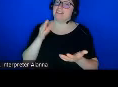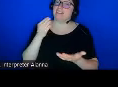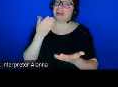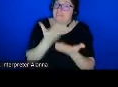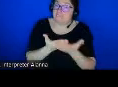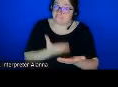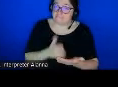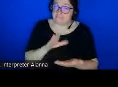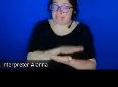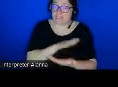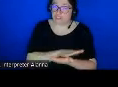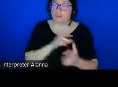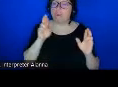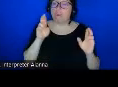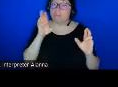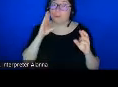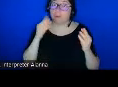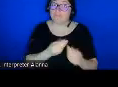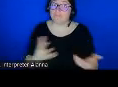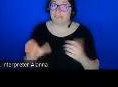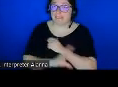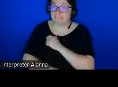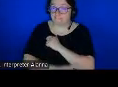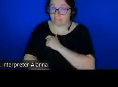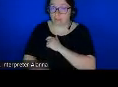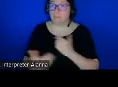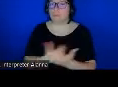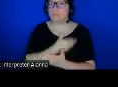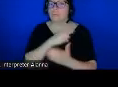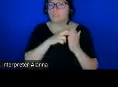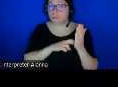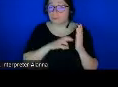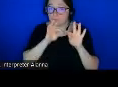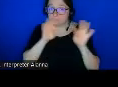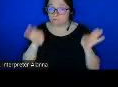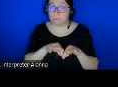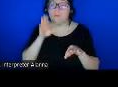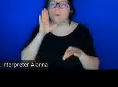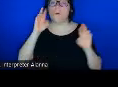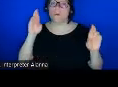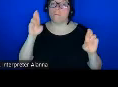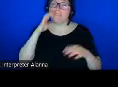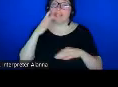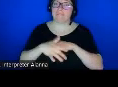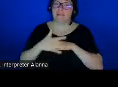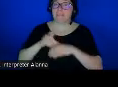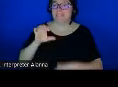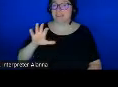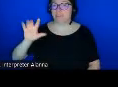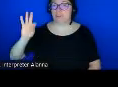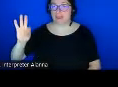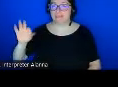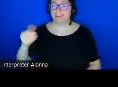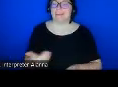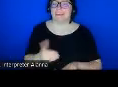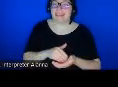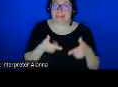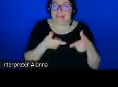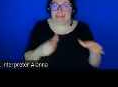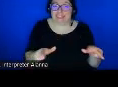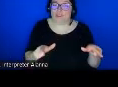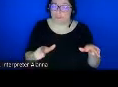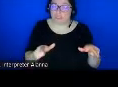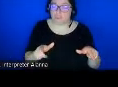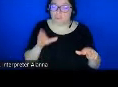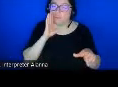uh we anticipate that the new registration forms will be available on december 9th again i'm going to talk about language coverage a little bit in a future